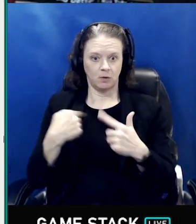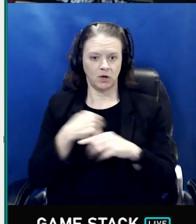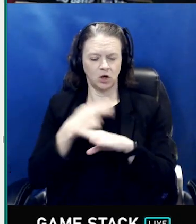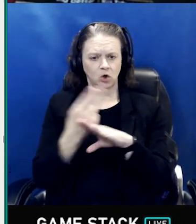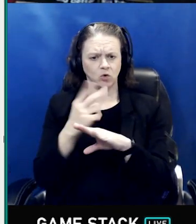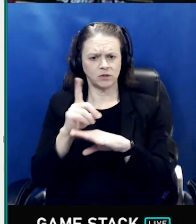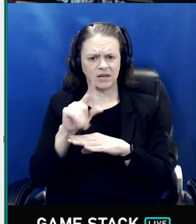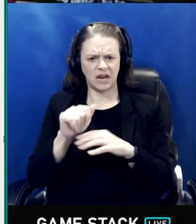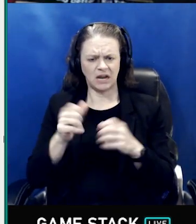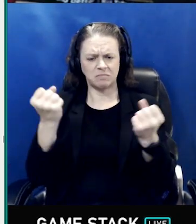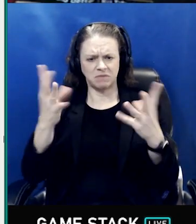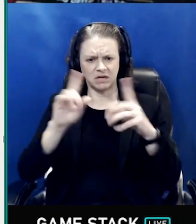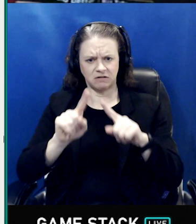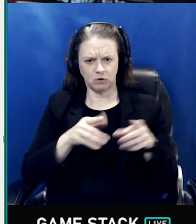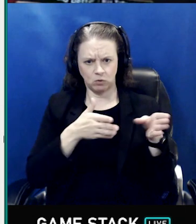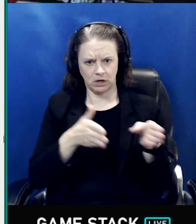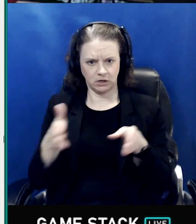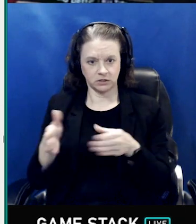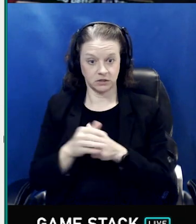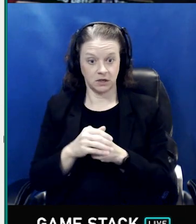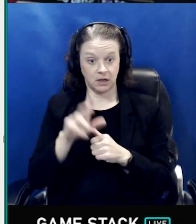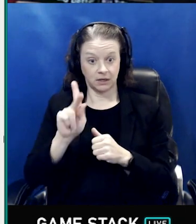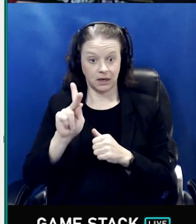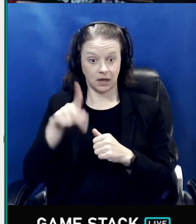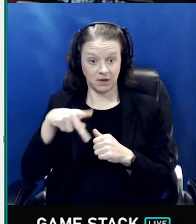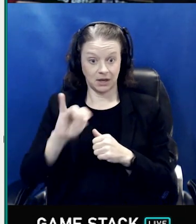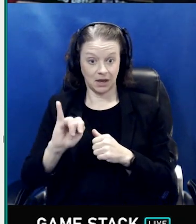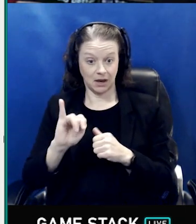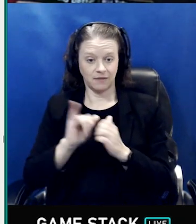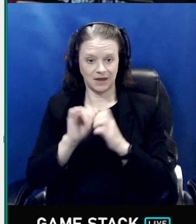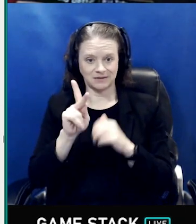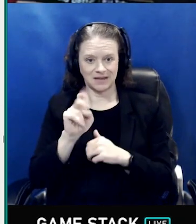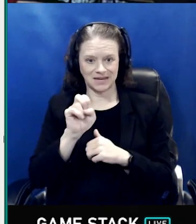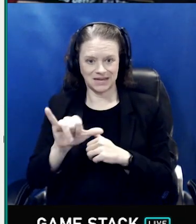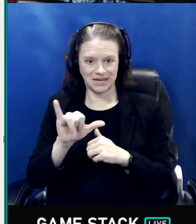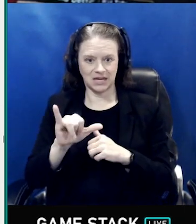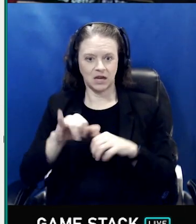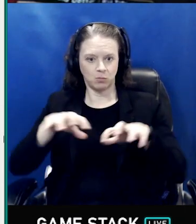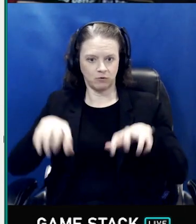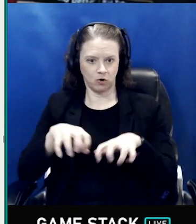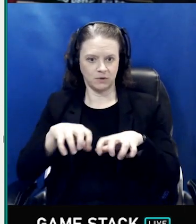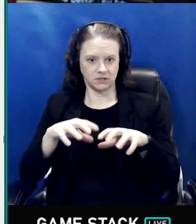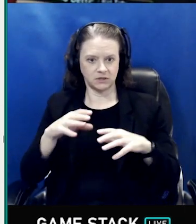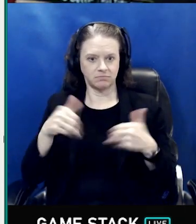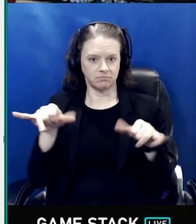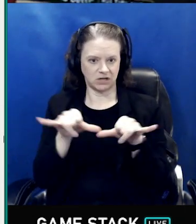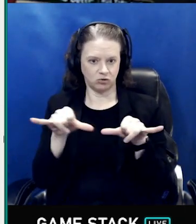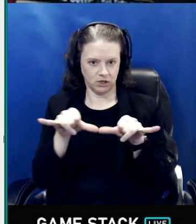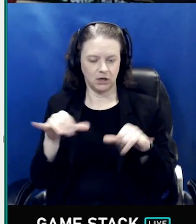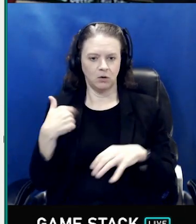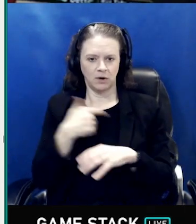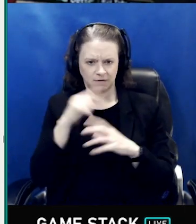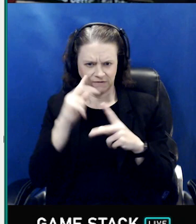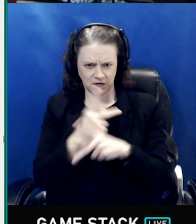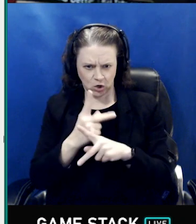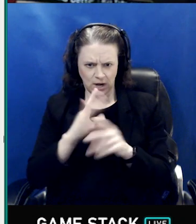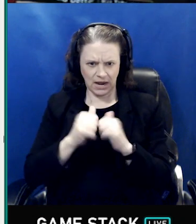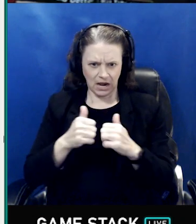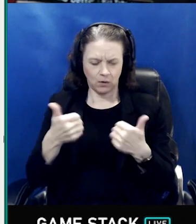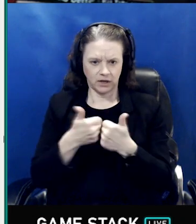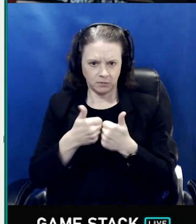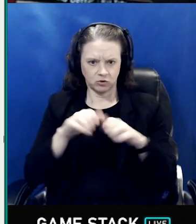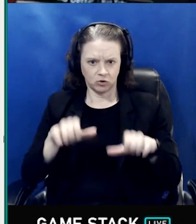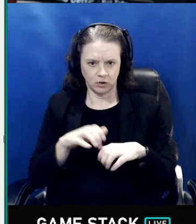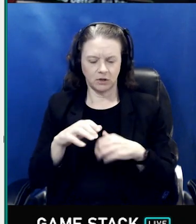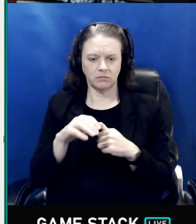purposes. KPIs are key metric where we can find game goes on well or not. DAU and NRU